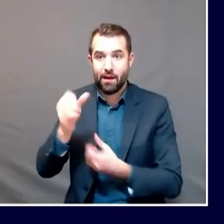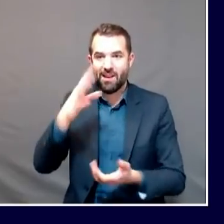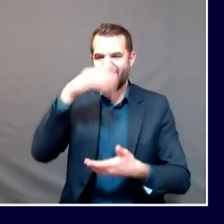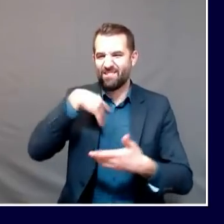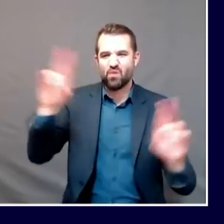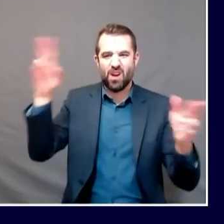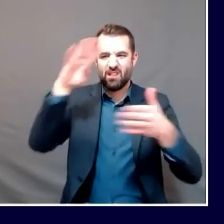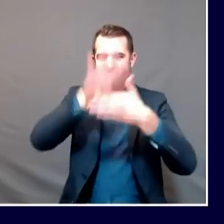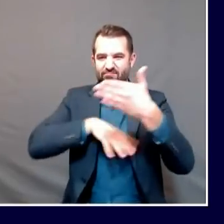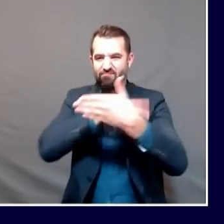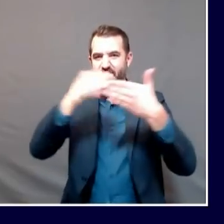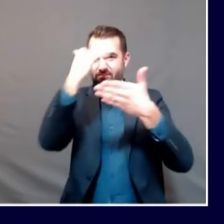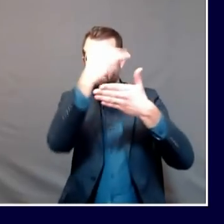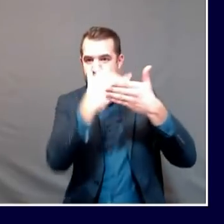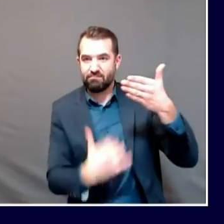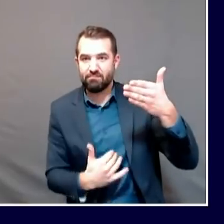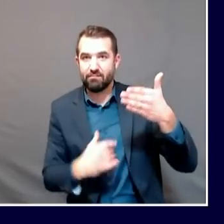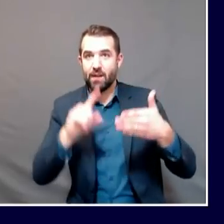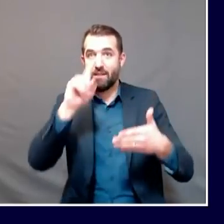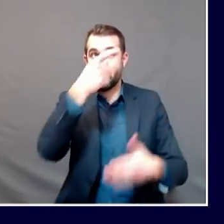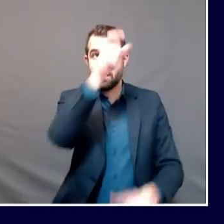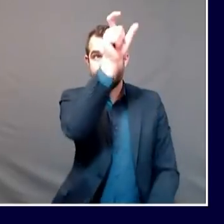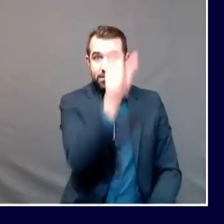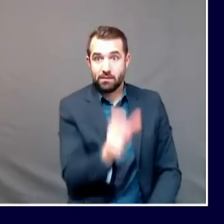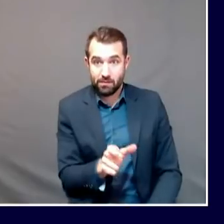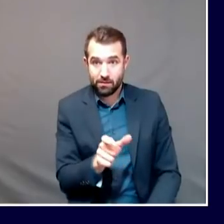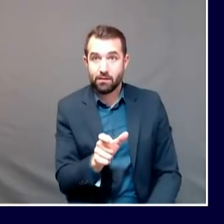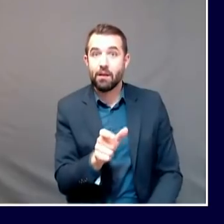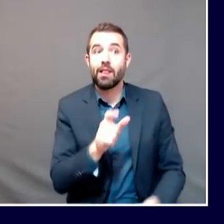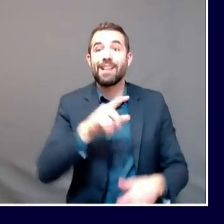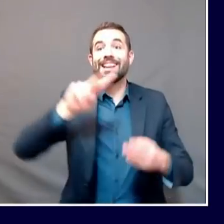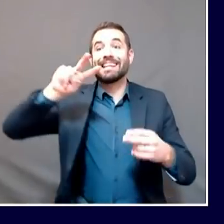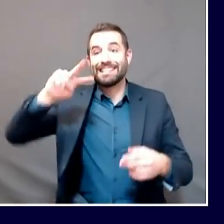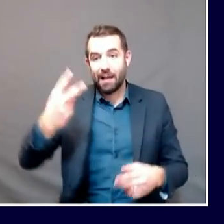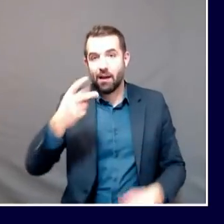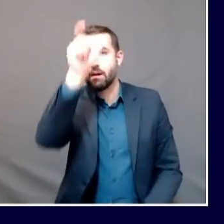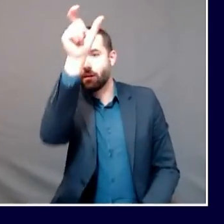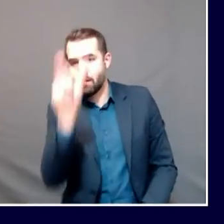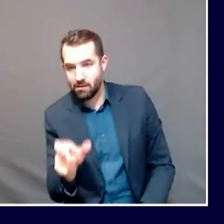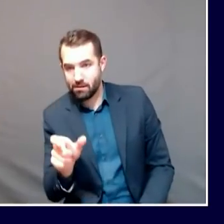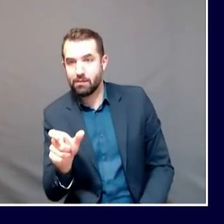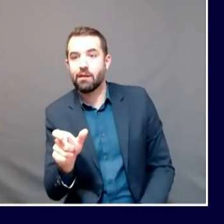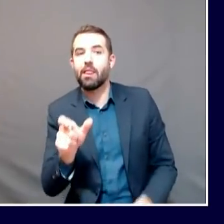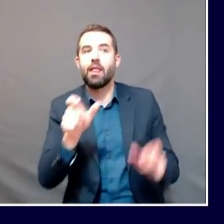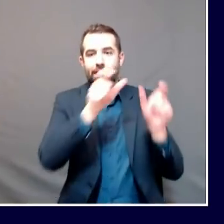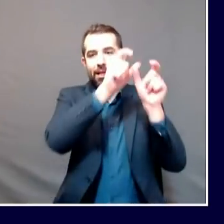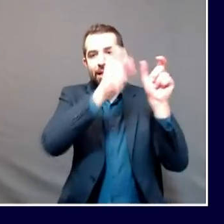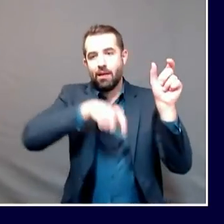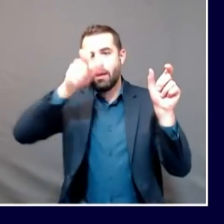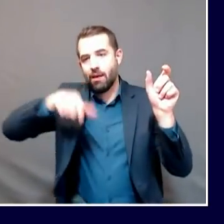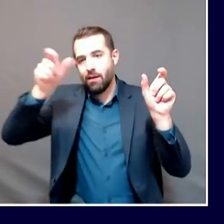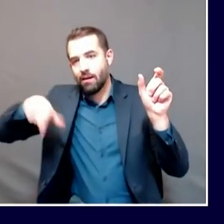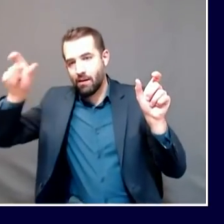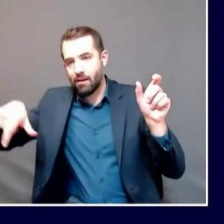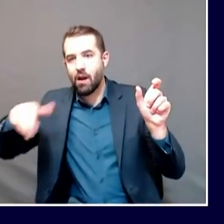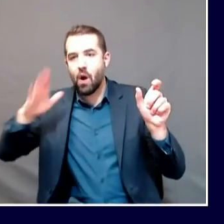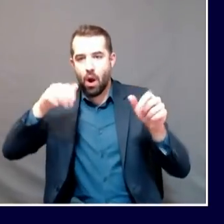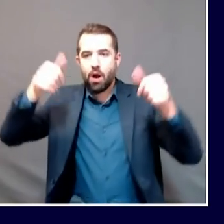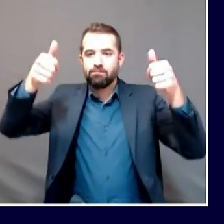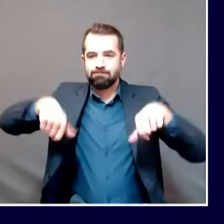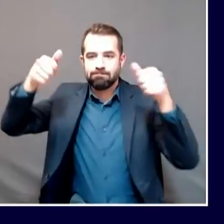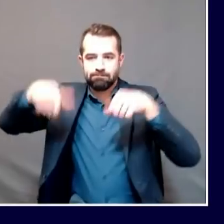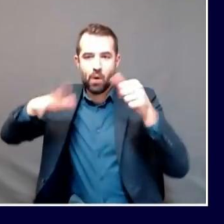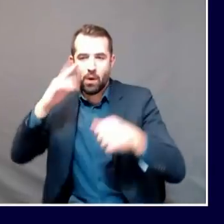to stand up a similar dashboard as with the other COVID-19 data that list, for example, how many individuals have